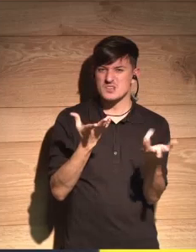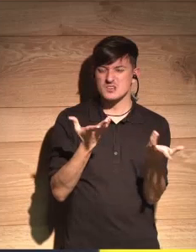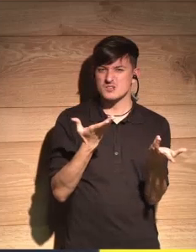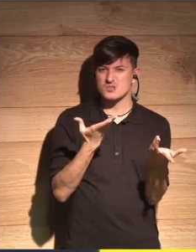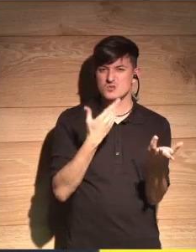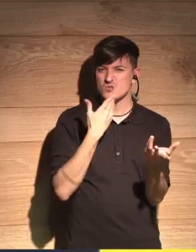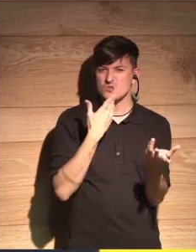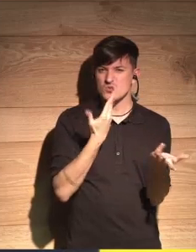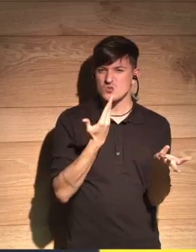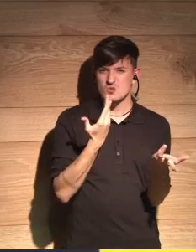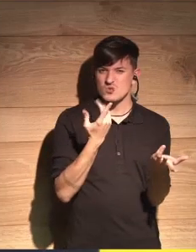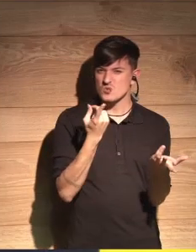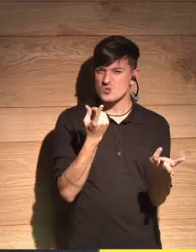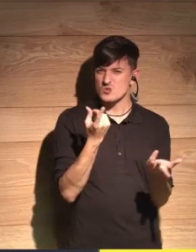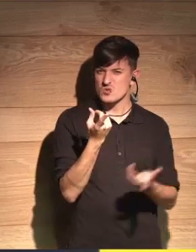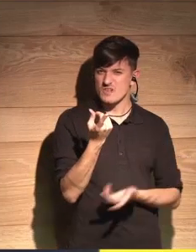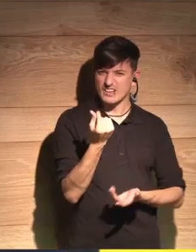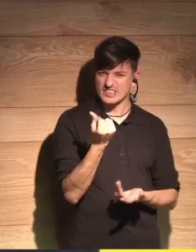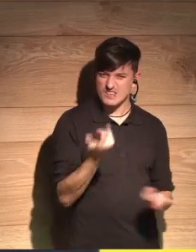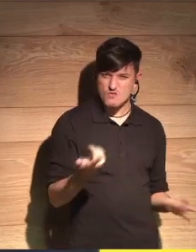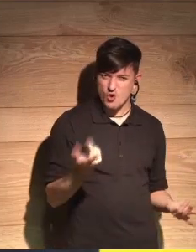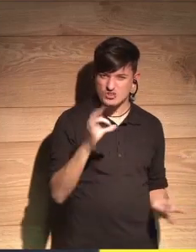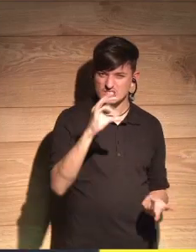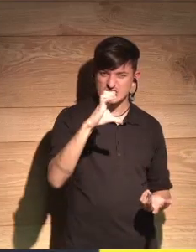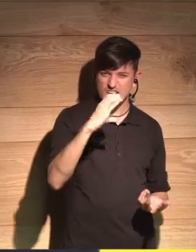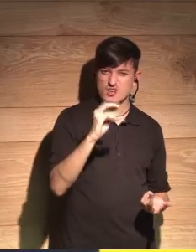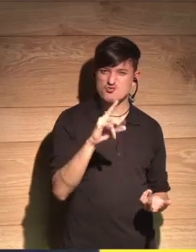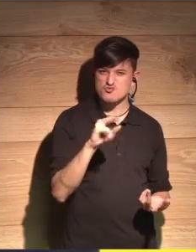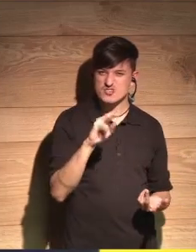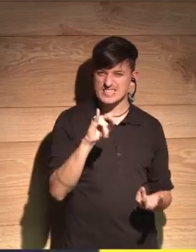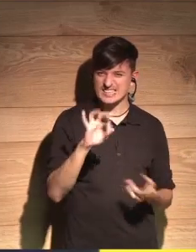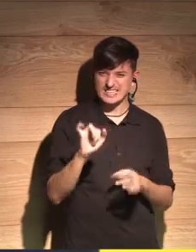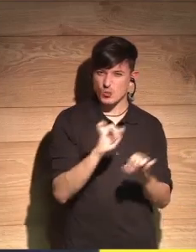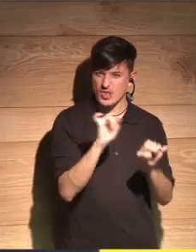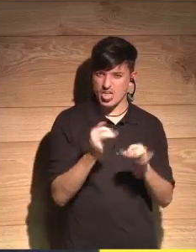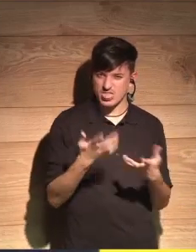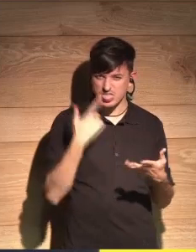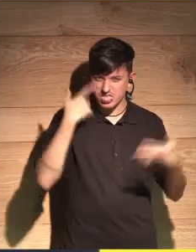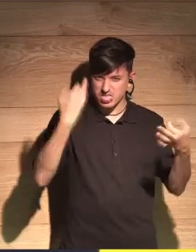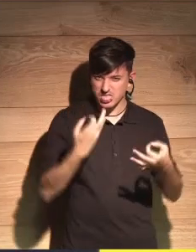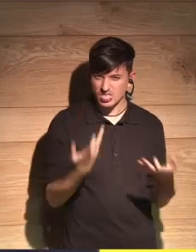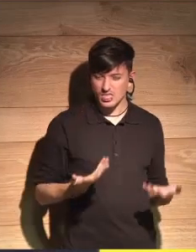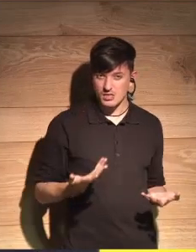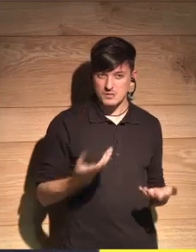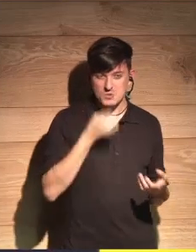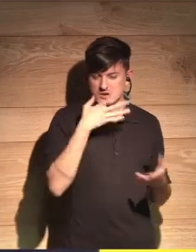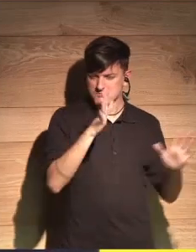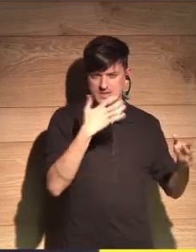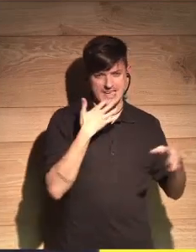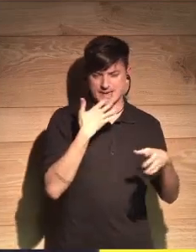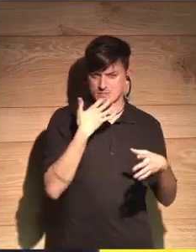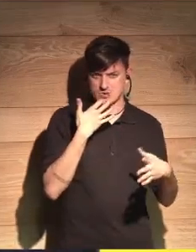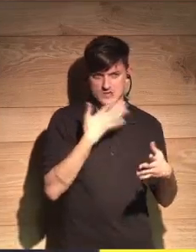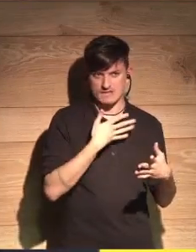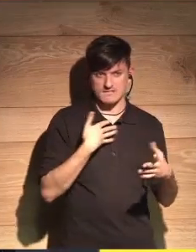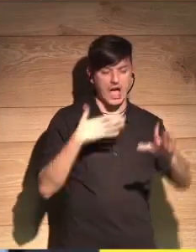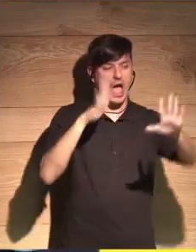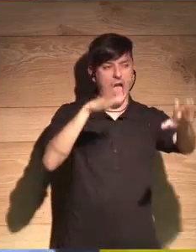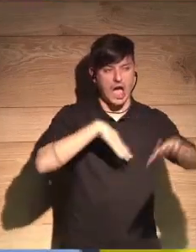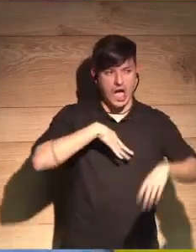like something like a, well, an asset, yeah. And by way of